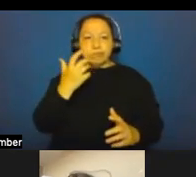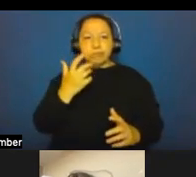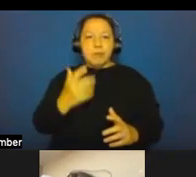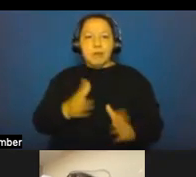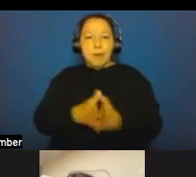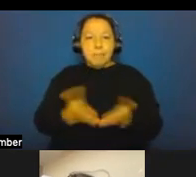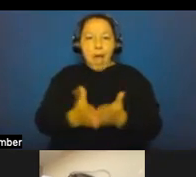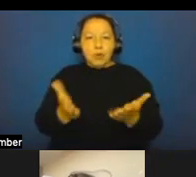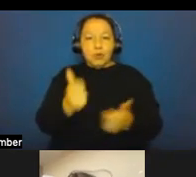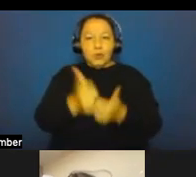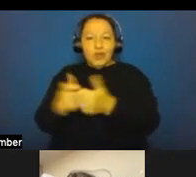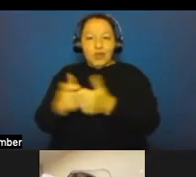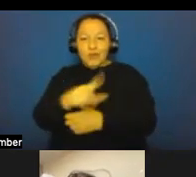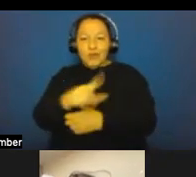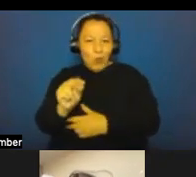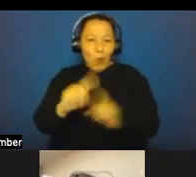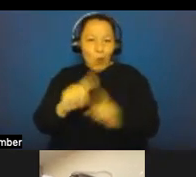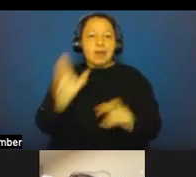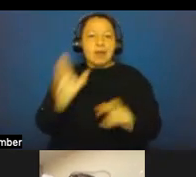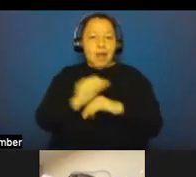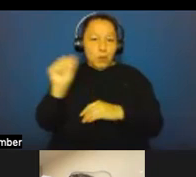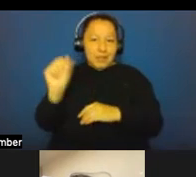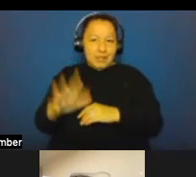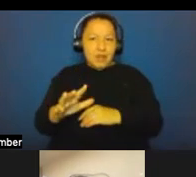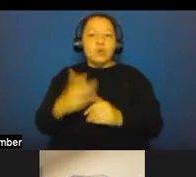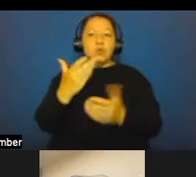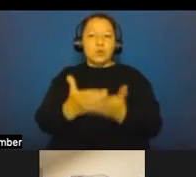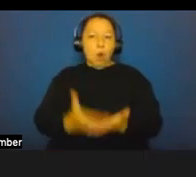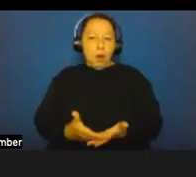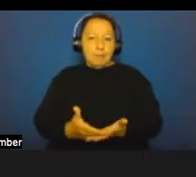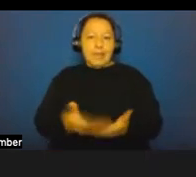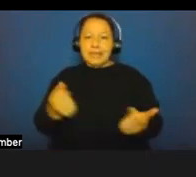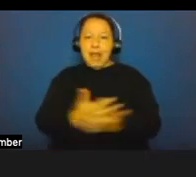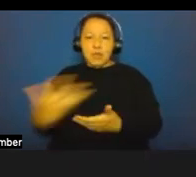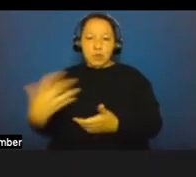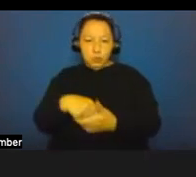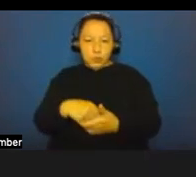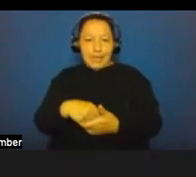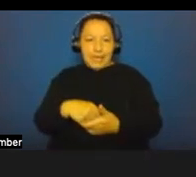So, but I'll send you, the document that all the stuff is in. And any